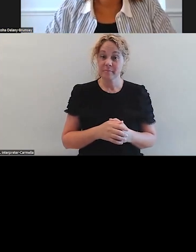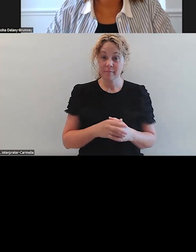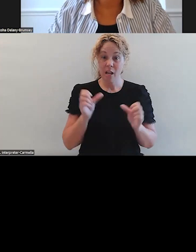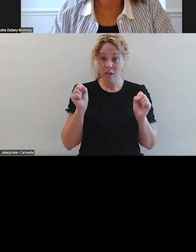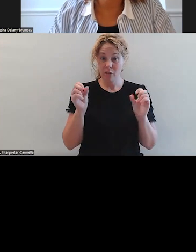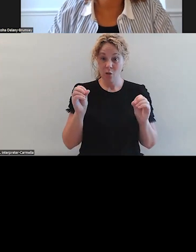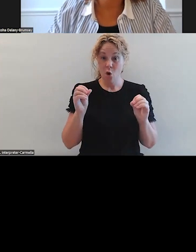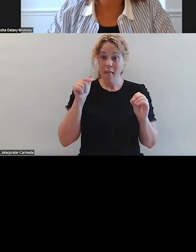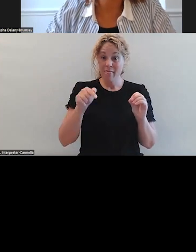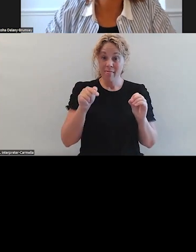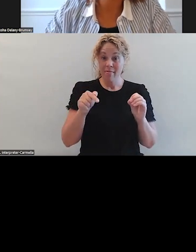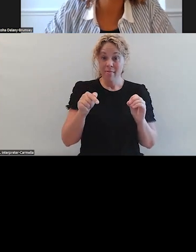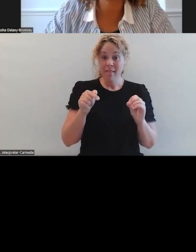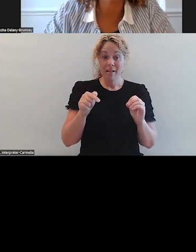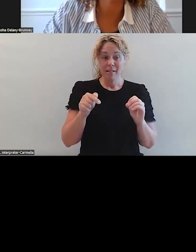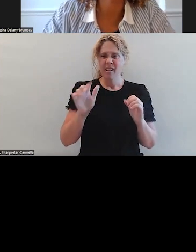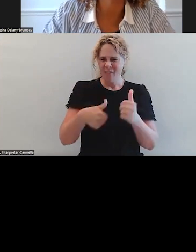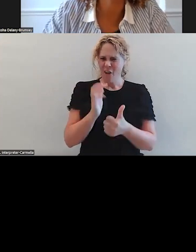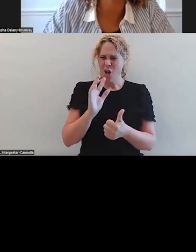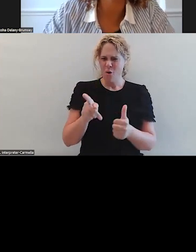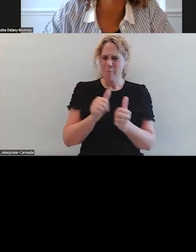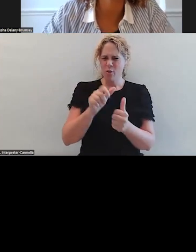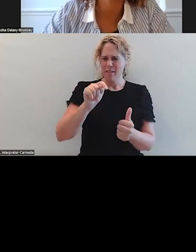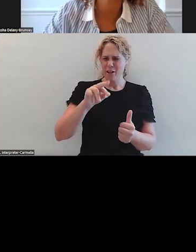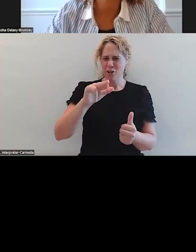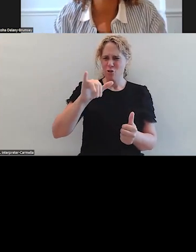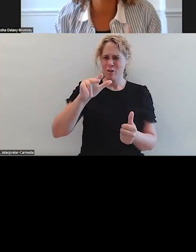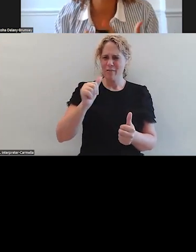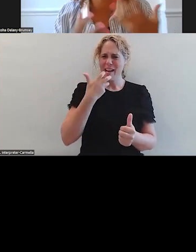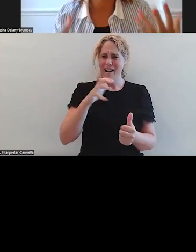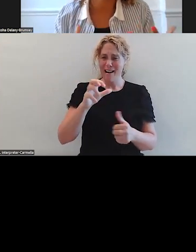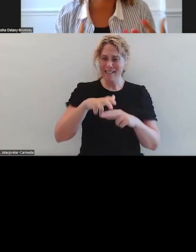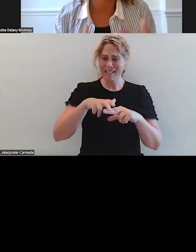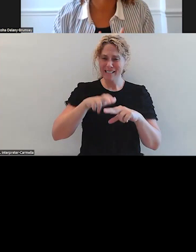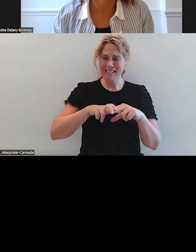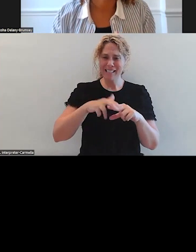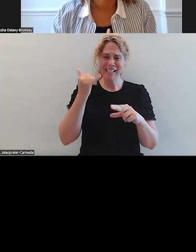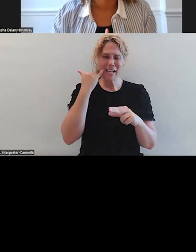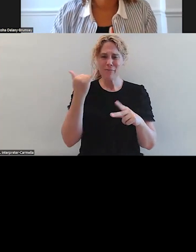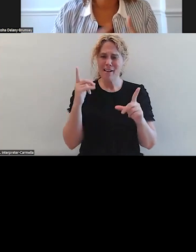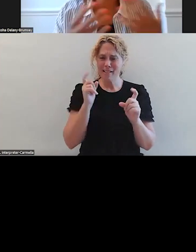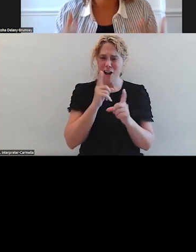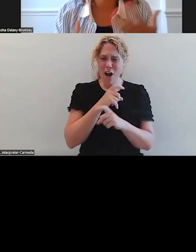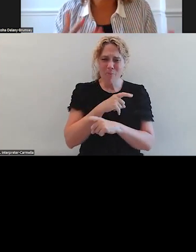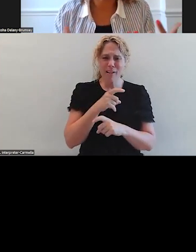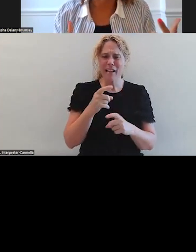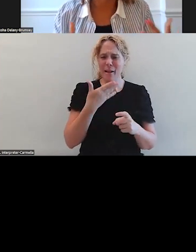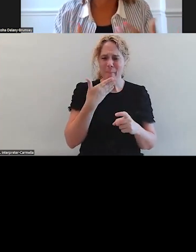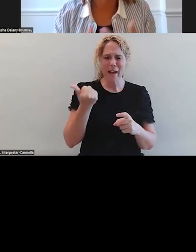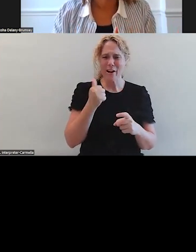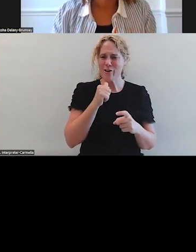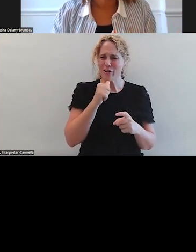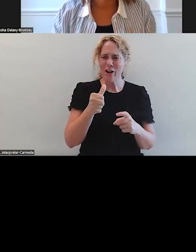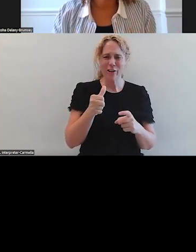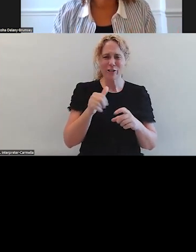So this is just a follow-up on the trivia hot seat, but Ikigai doesn't need to be lofty or complicated. It's better not to stress about